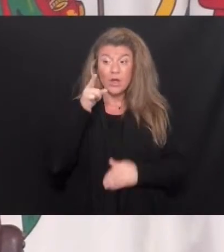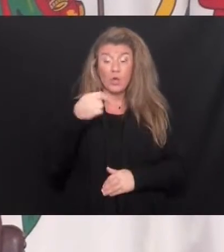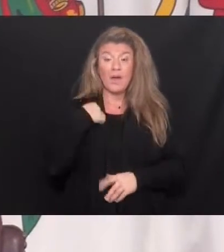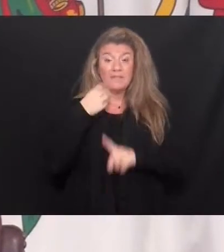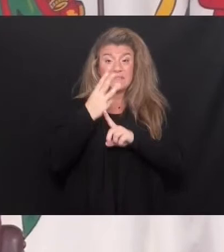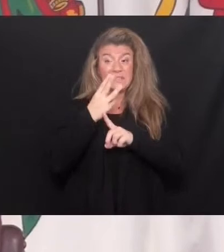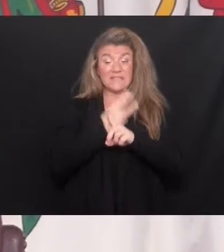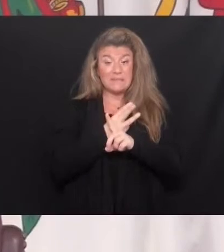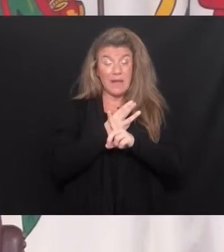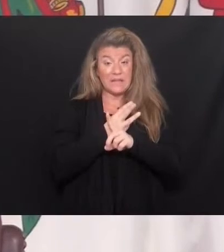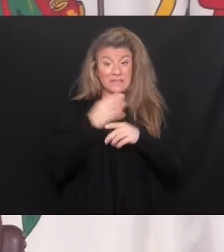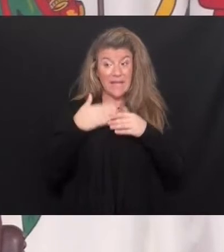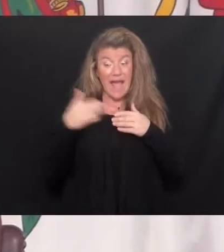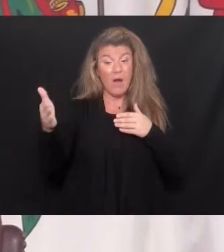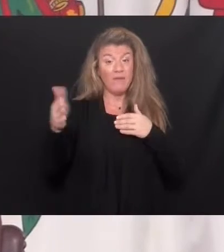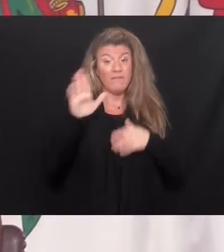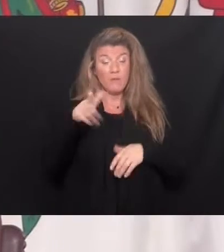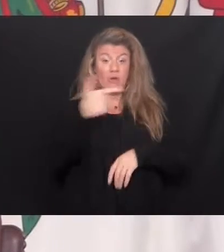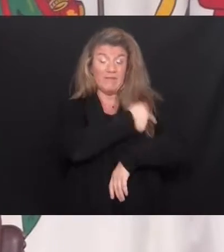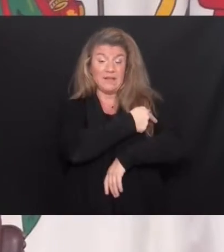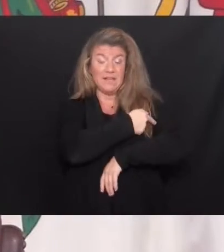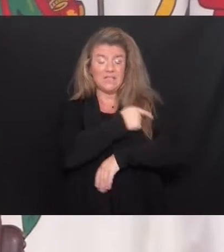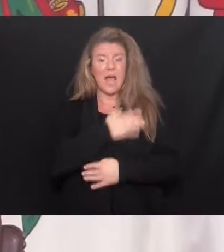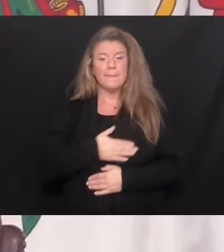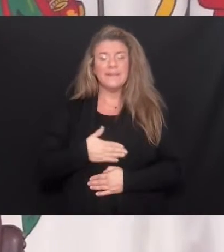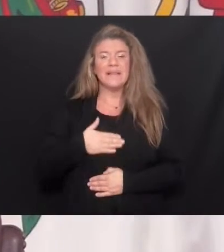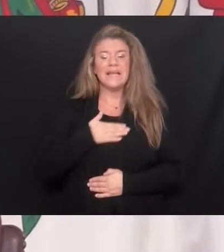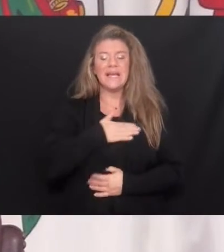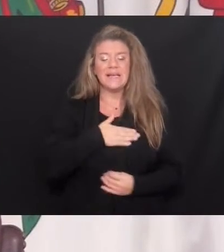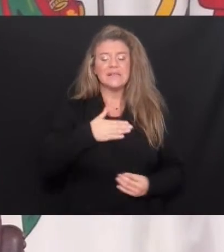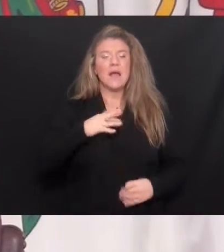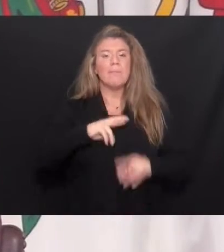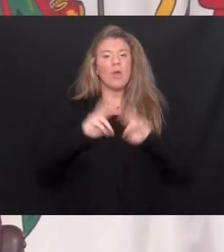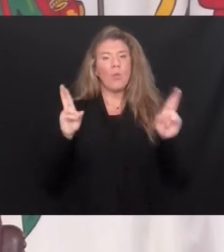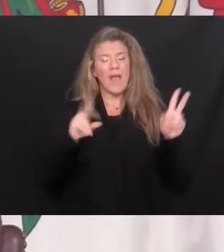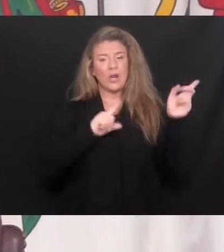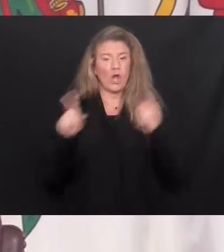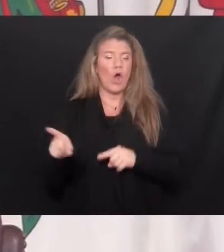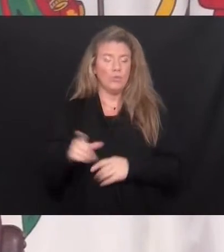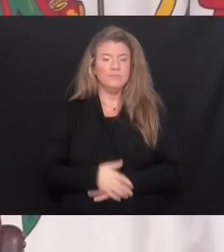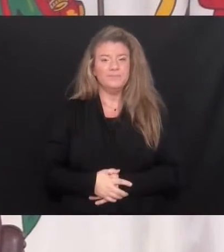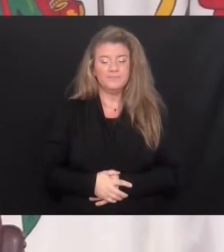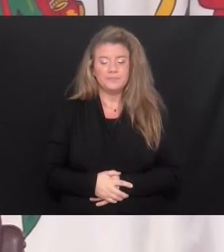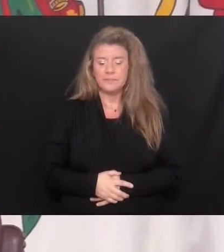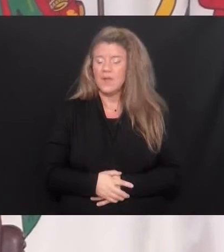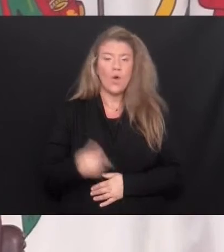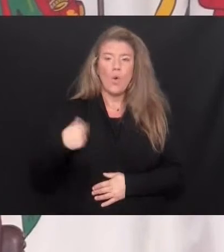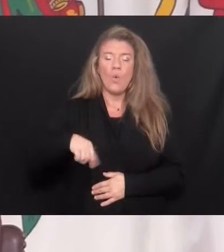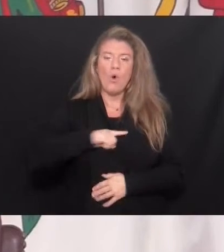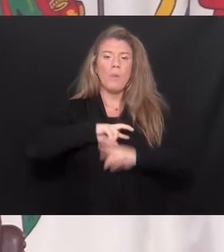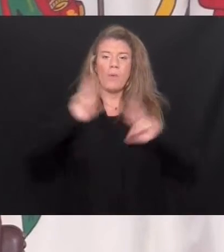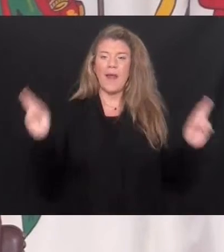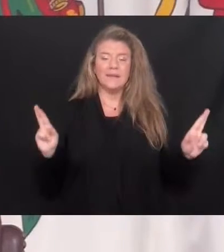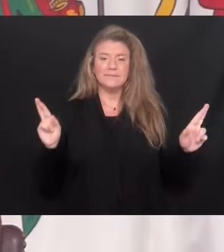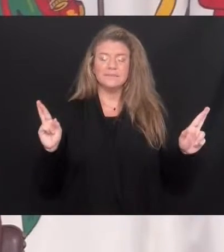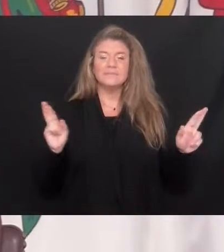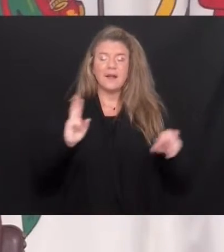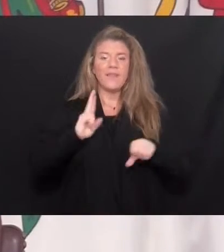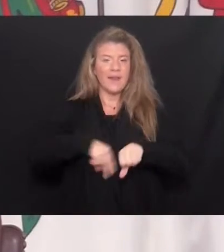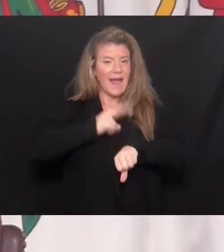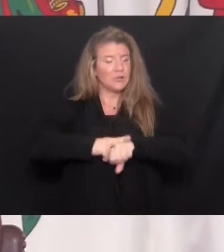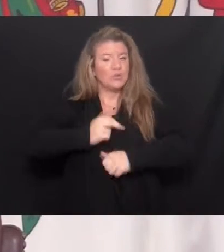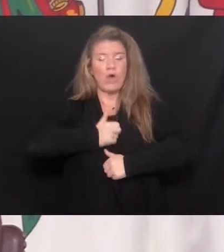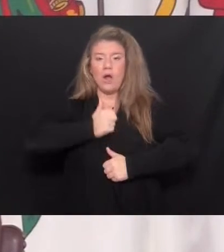months out from your vaccinations, please be ready to go, because we'll be ready from the standpoint of the National